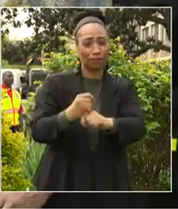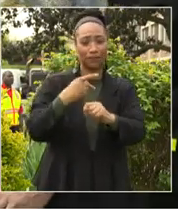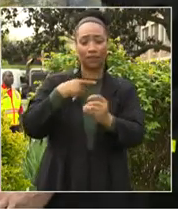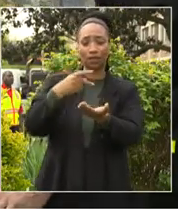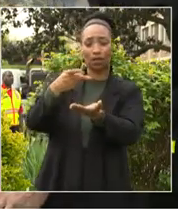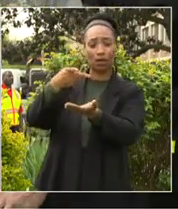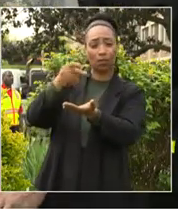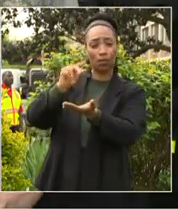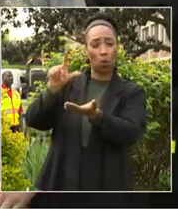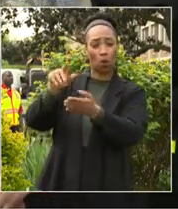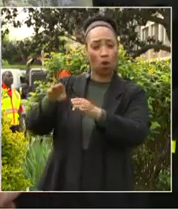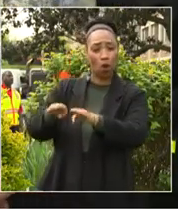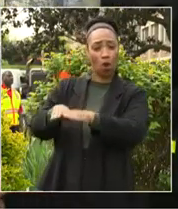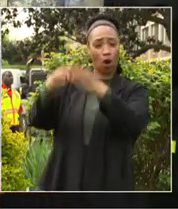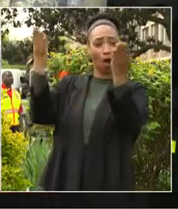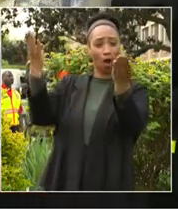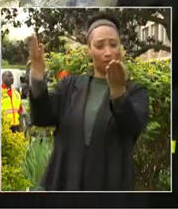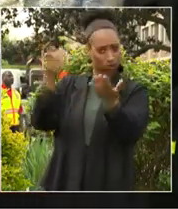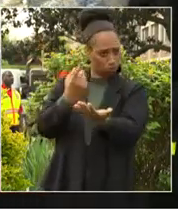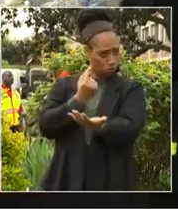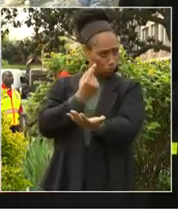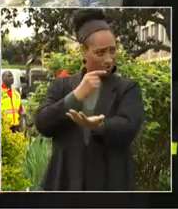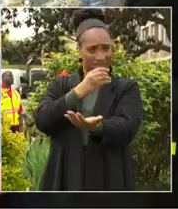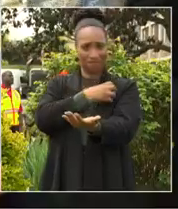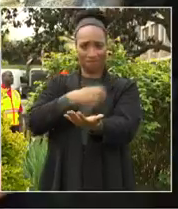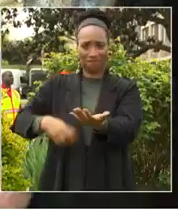Who's going to be with me?